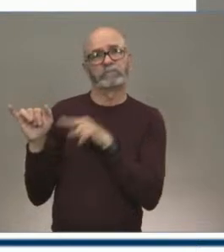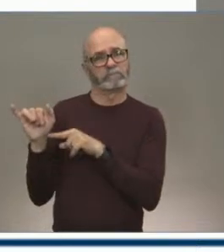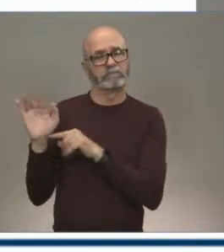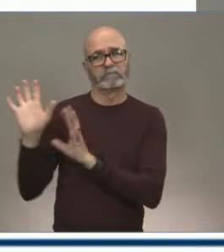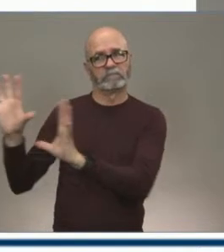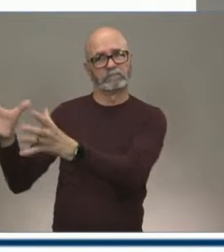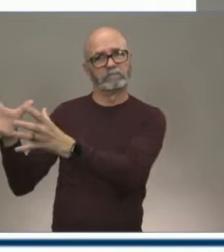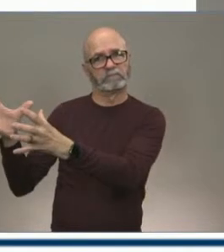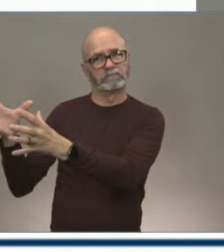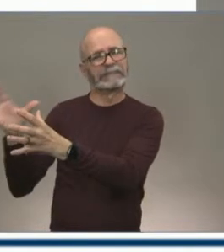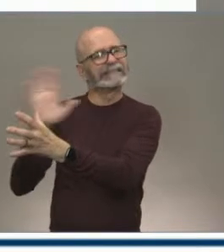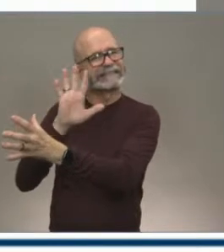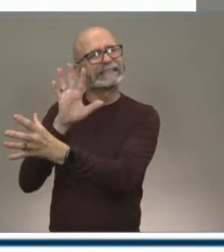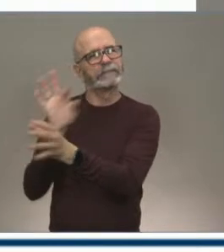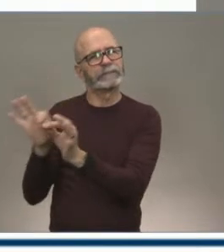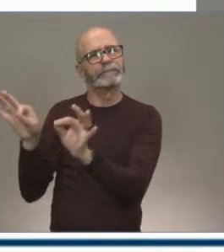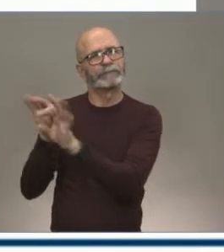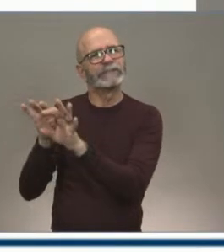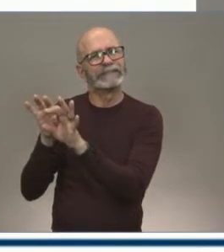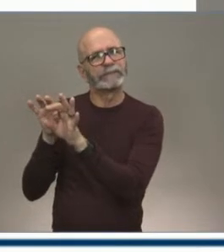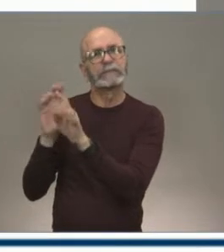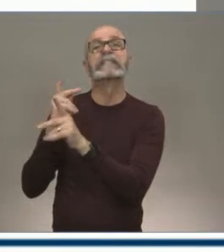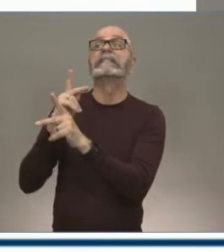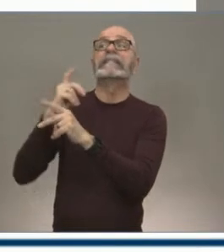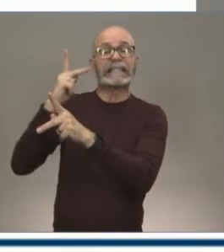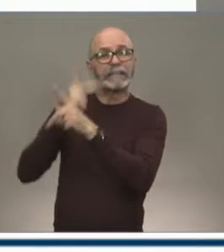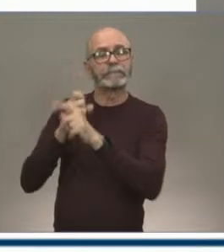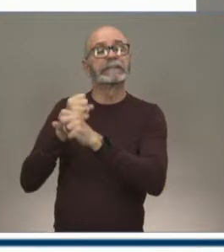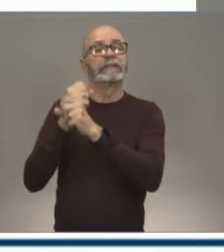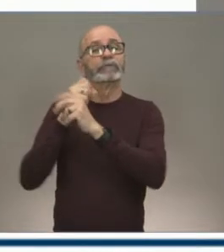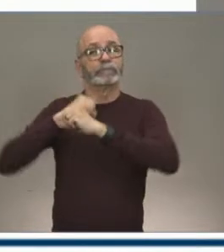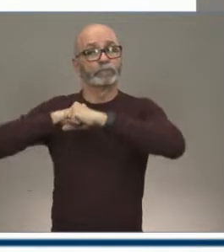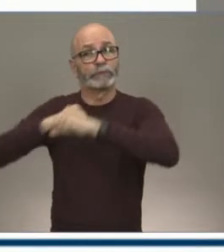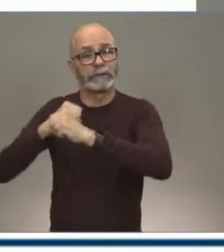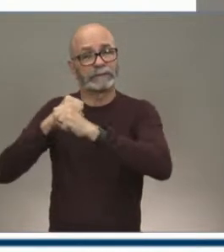important step to continue to help protect Nova Scotia.